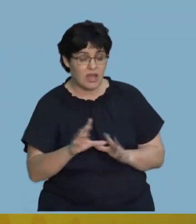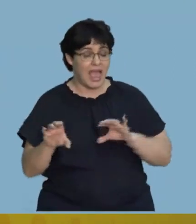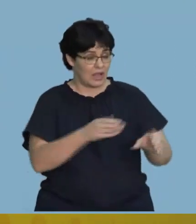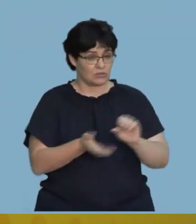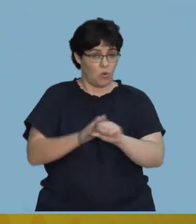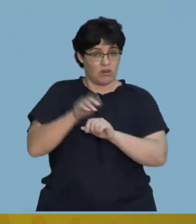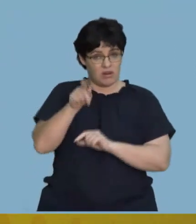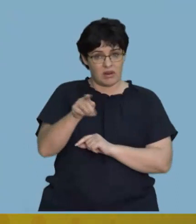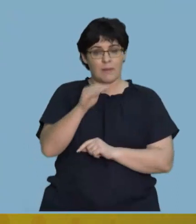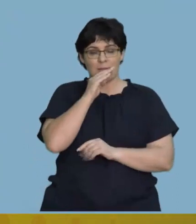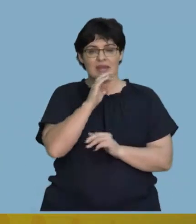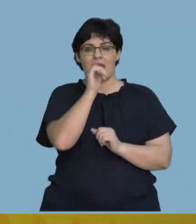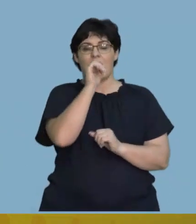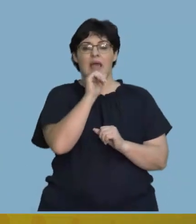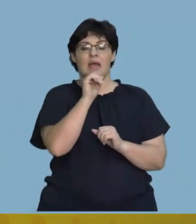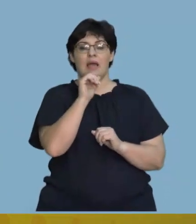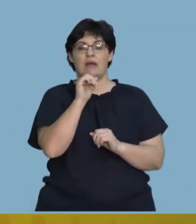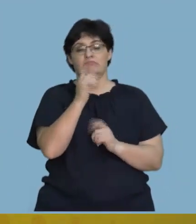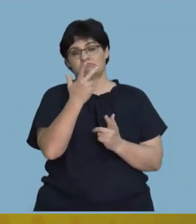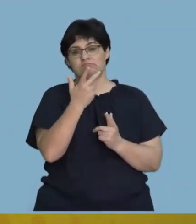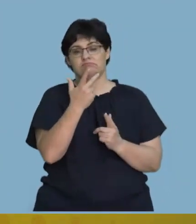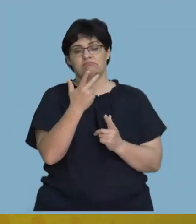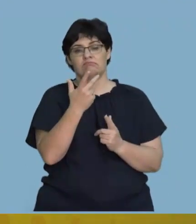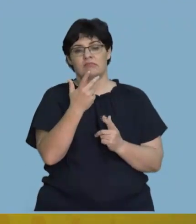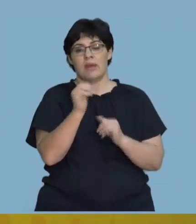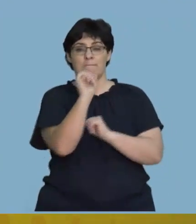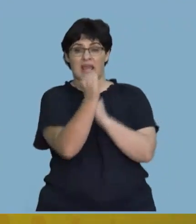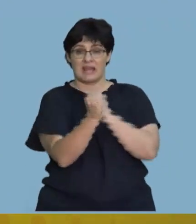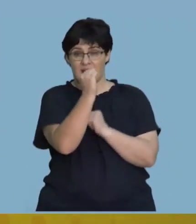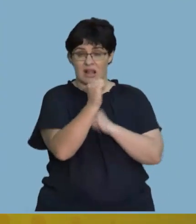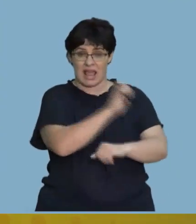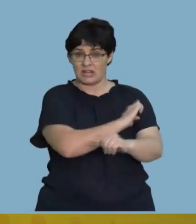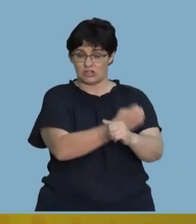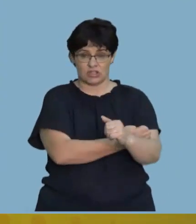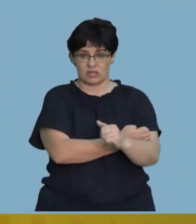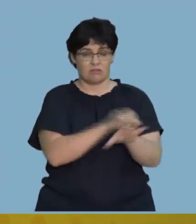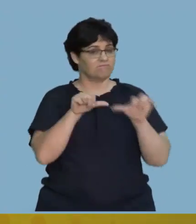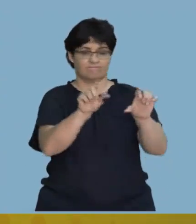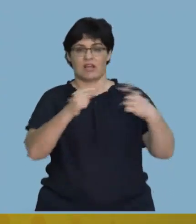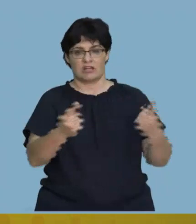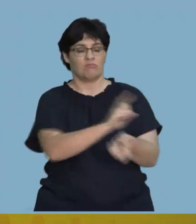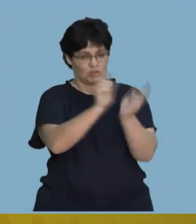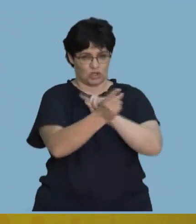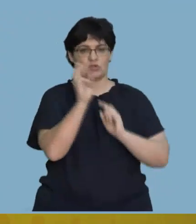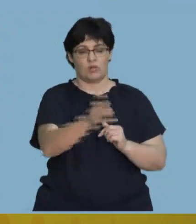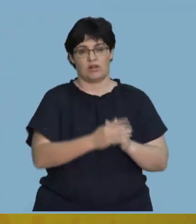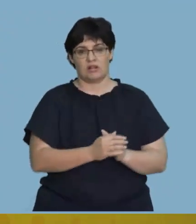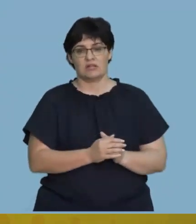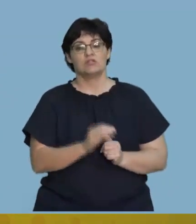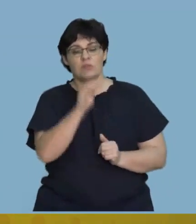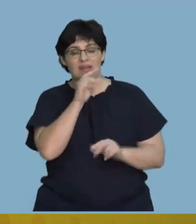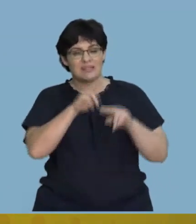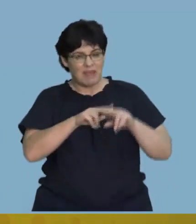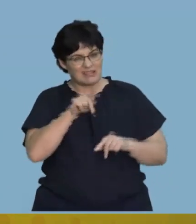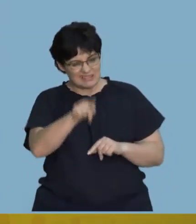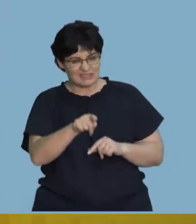it simply means the mechanical energy will not remain constant, it will change. So the change in this mechanical energy equals the work done by